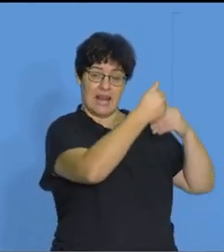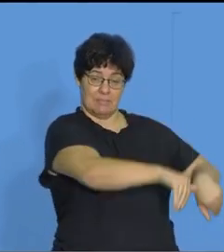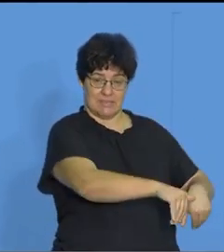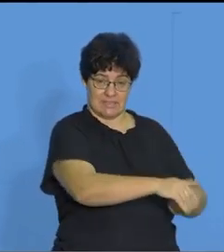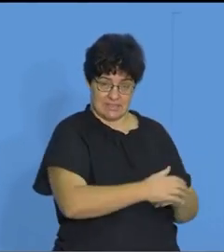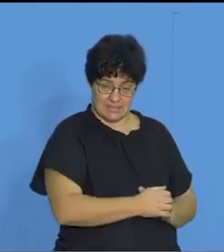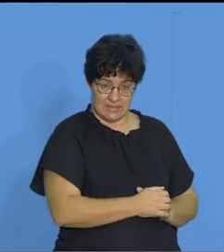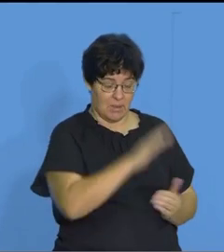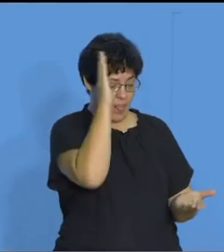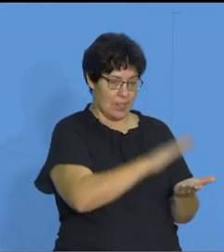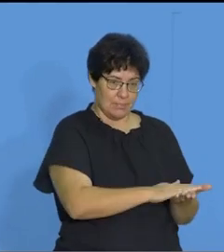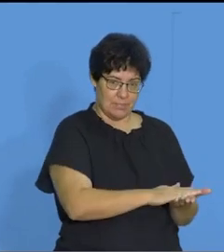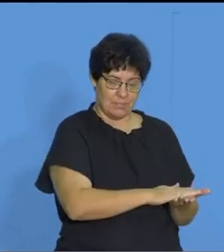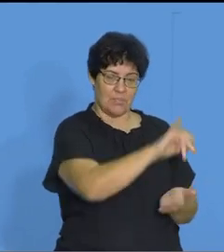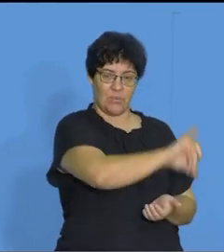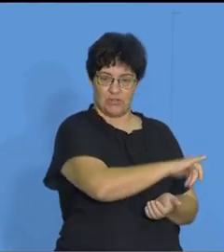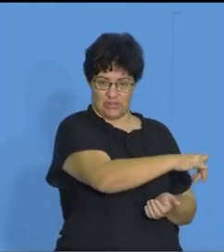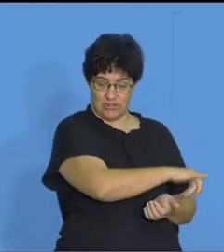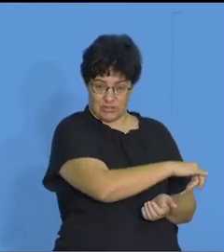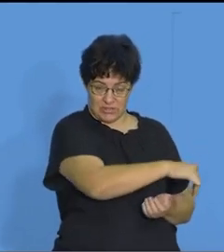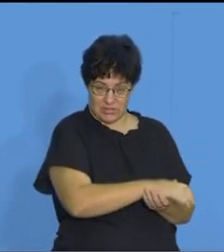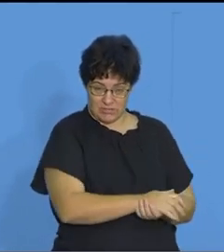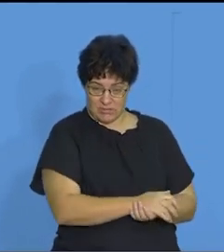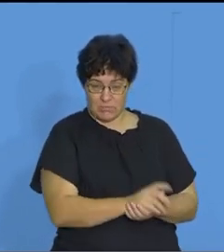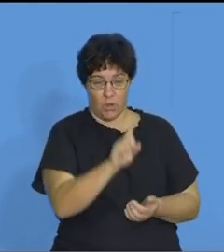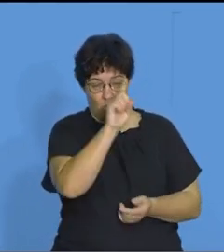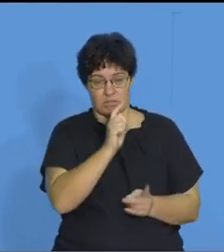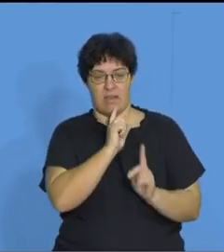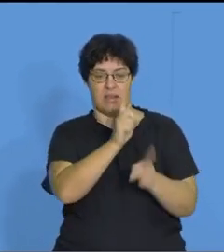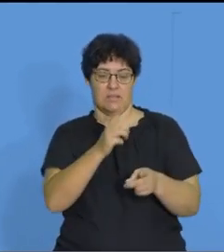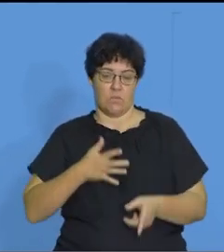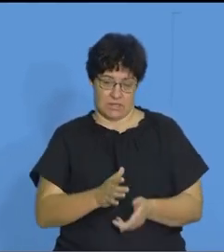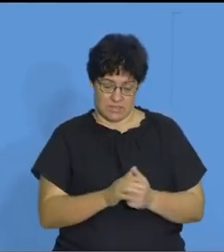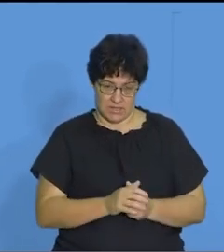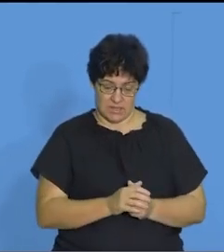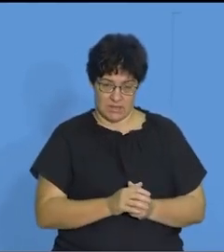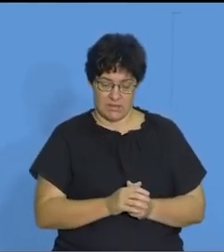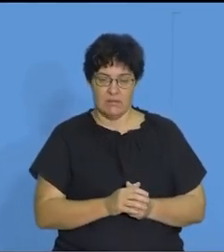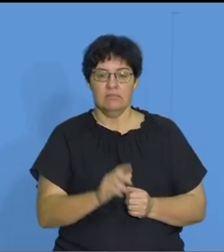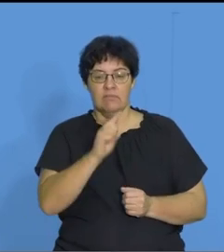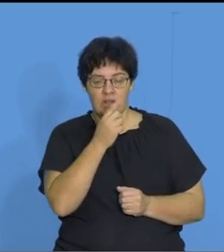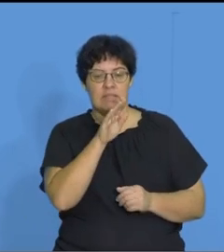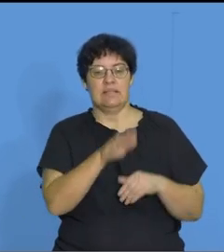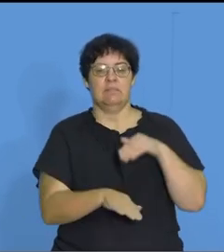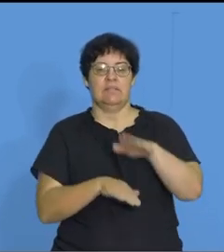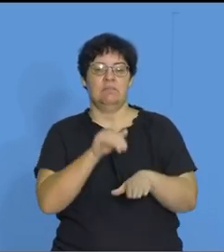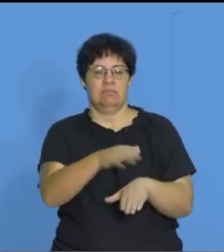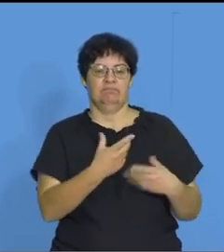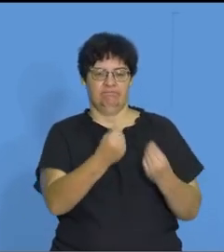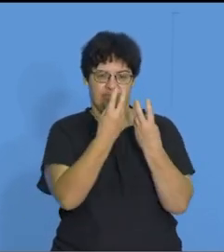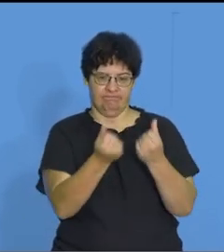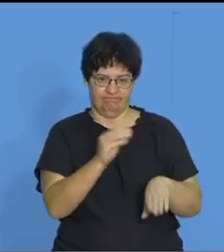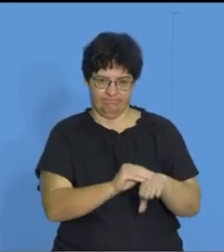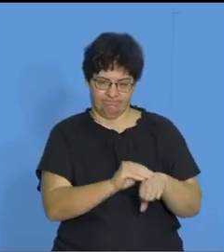So this is the actual question that we want to actually address. So let's go through the steps in terms of problem